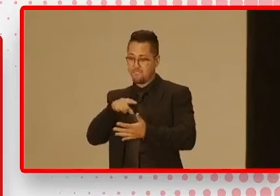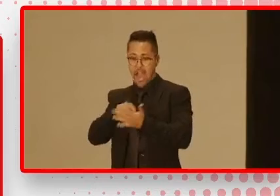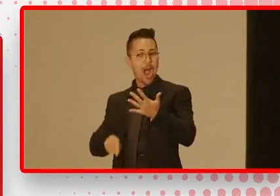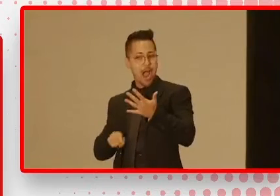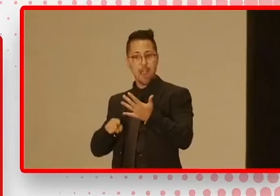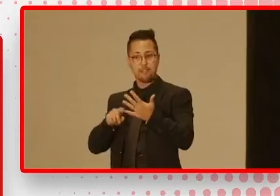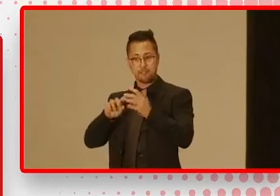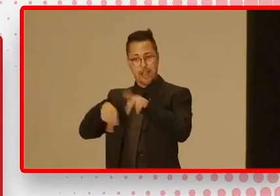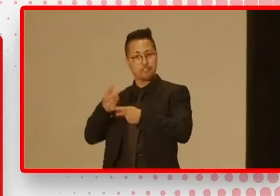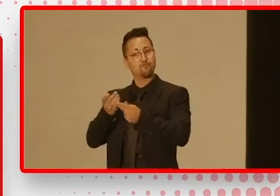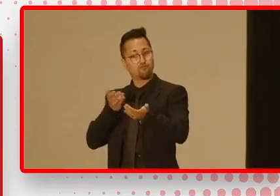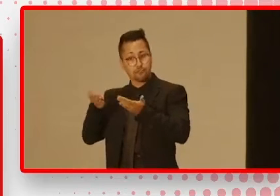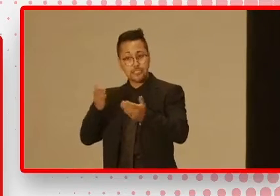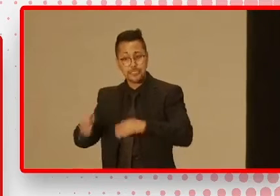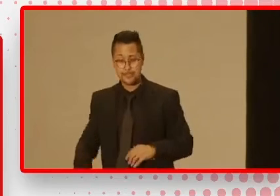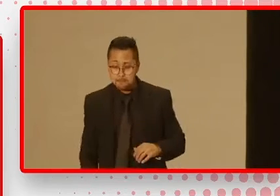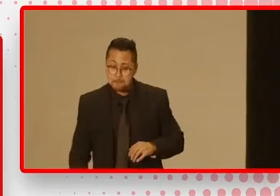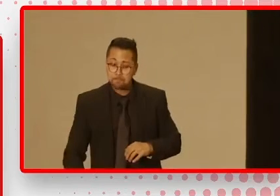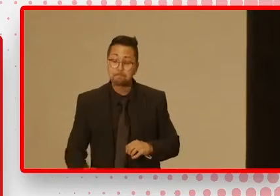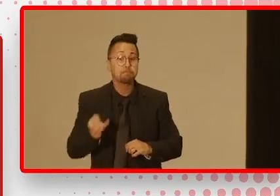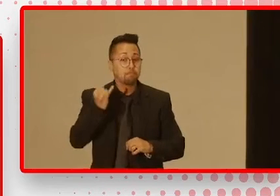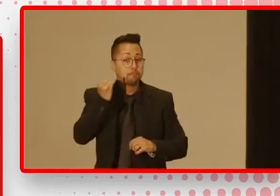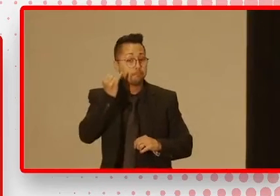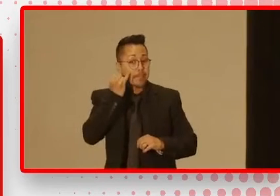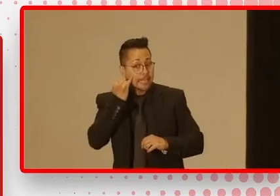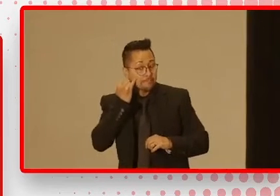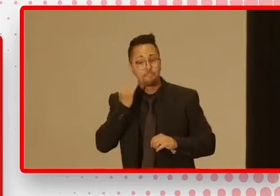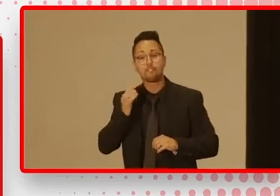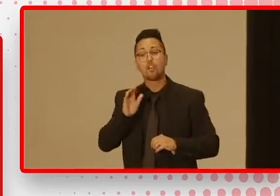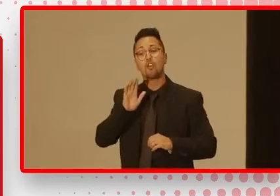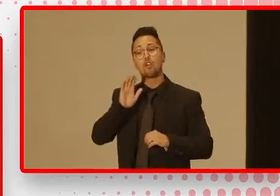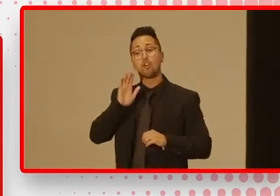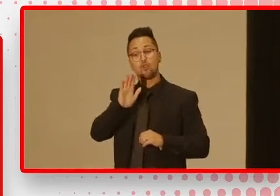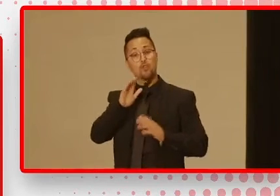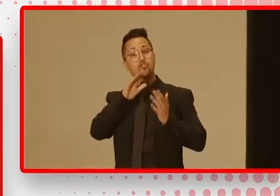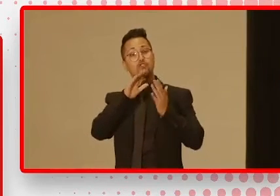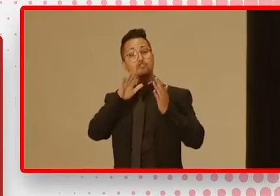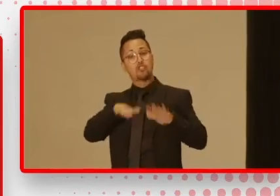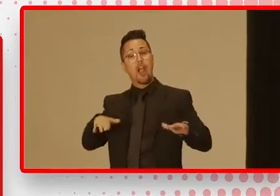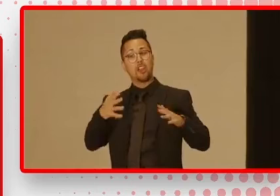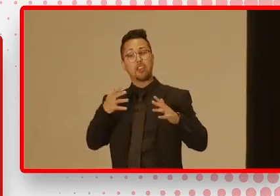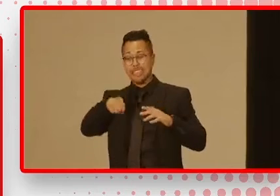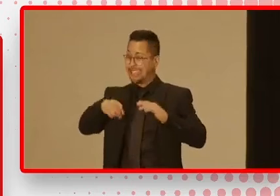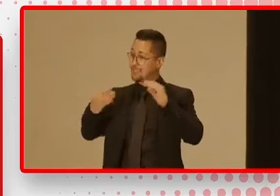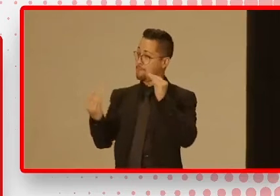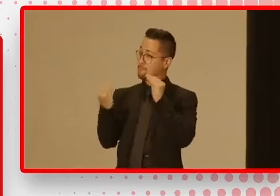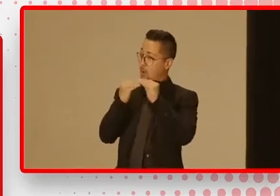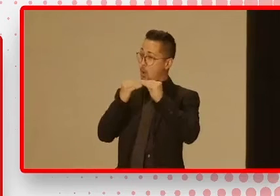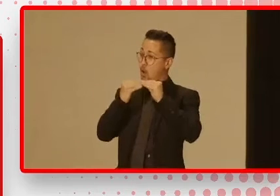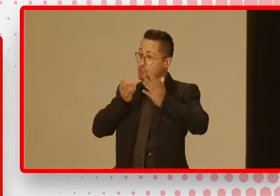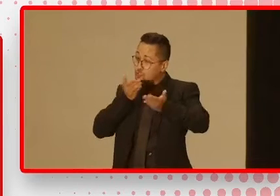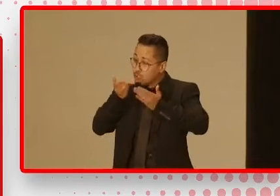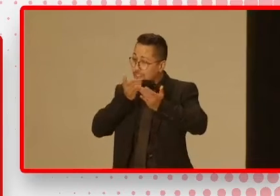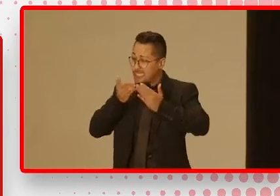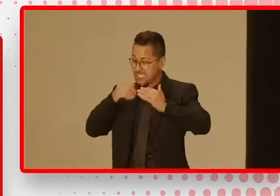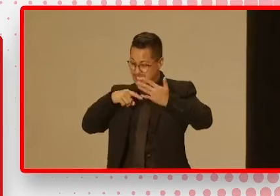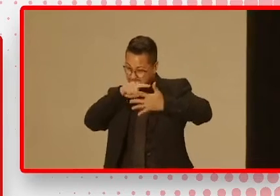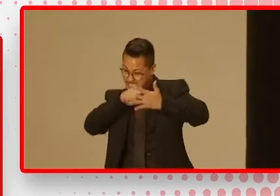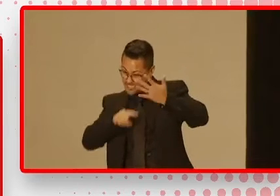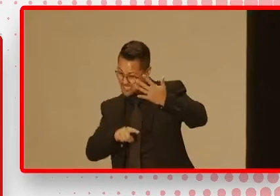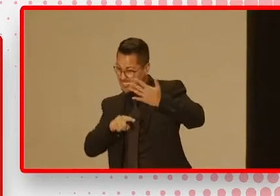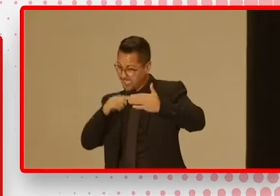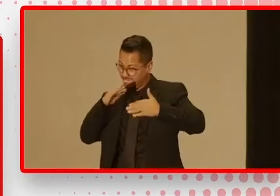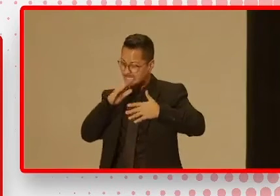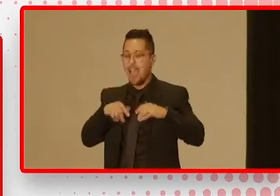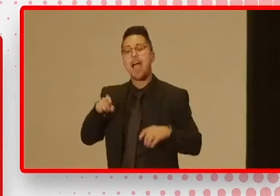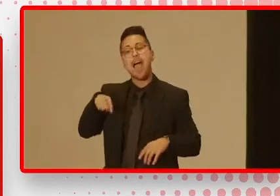services. If your child would want to receive services beyond these 5 pre-ET services, they would have to apply